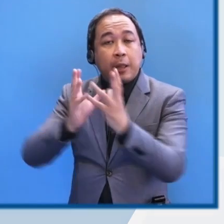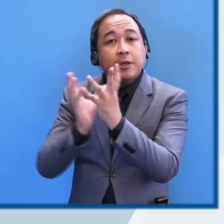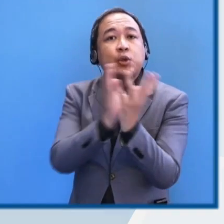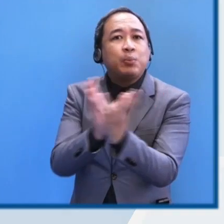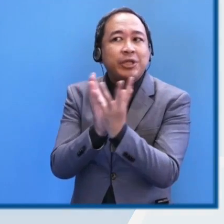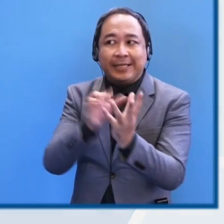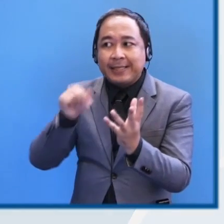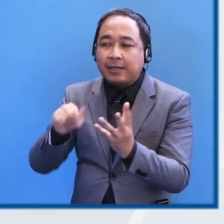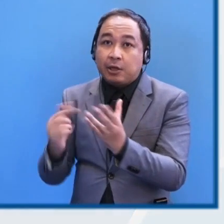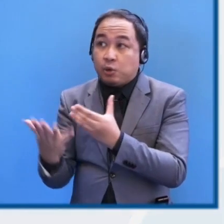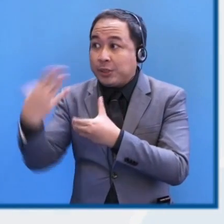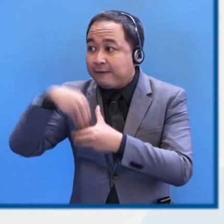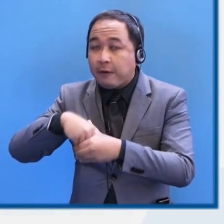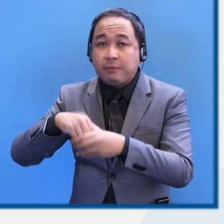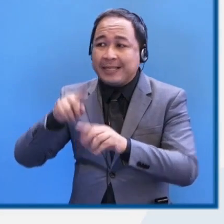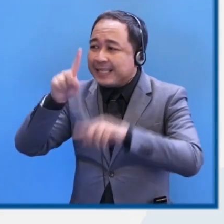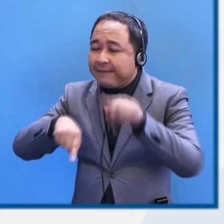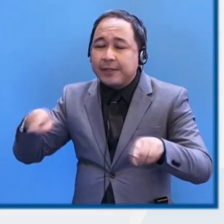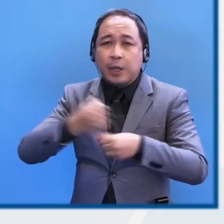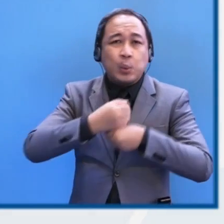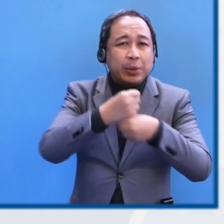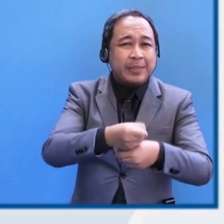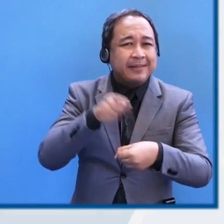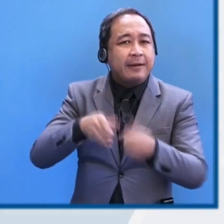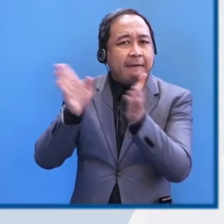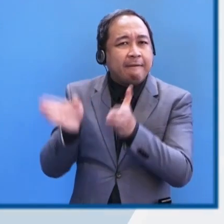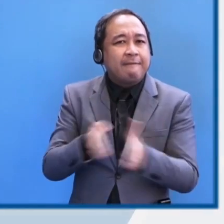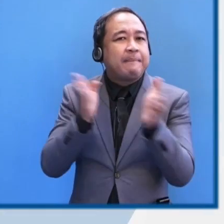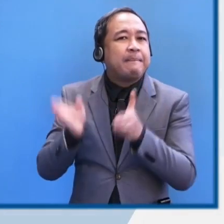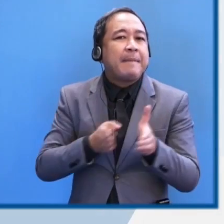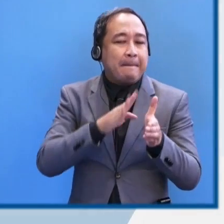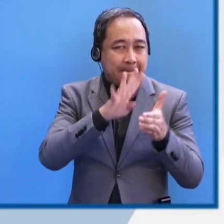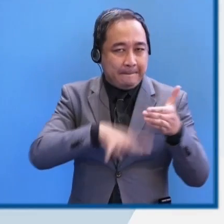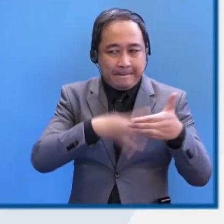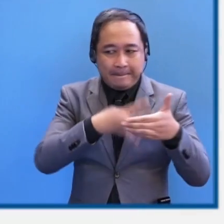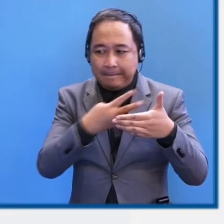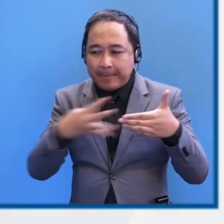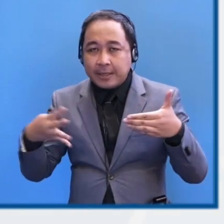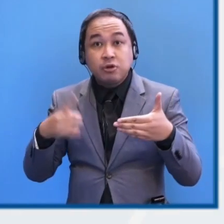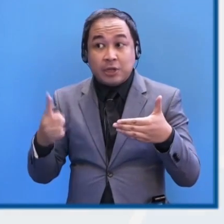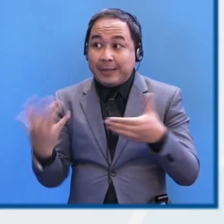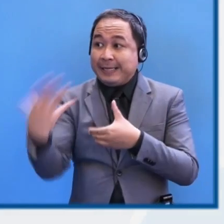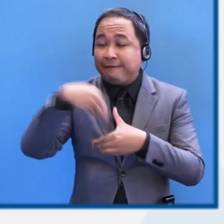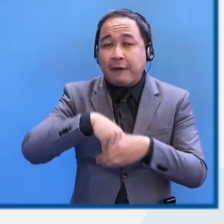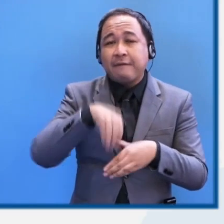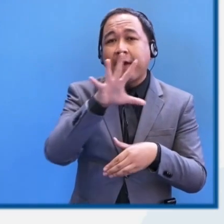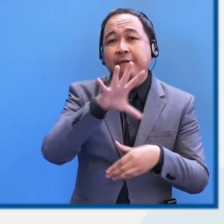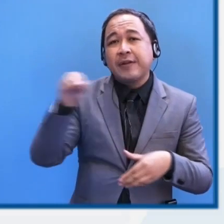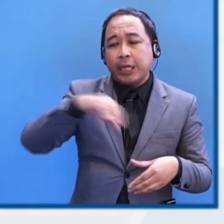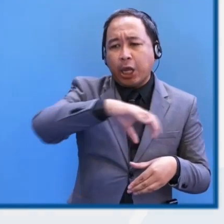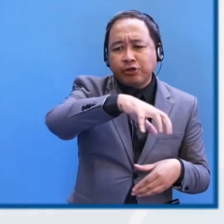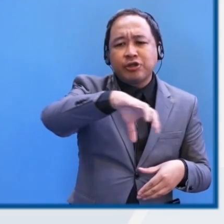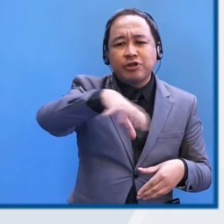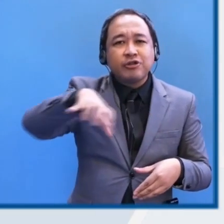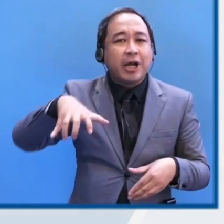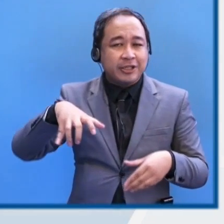So this is what we are trying to do in 50 countries across the globe. And in each country, we picked